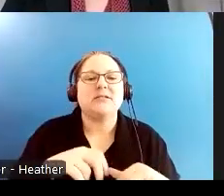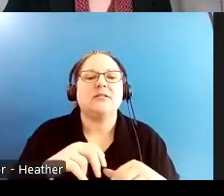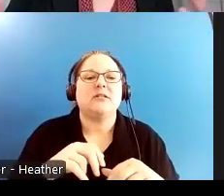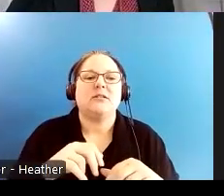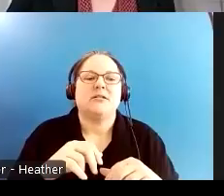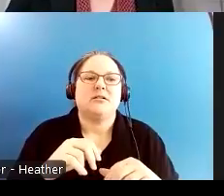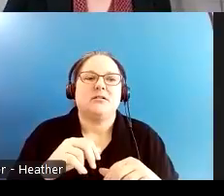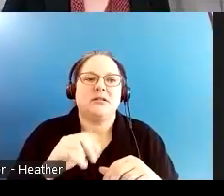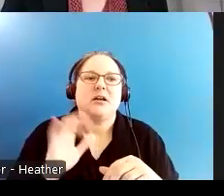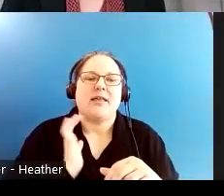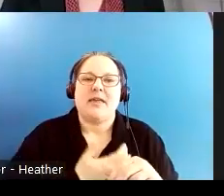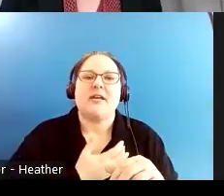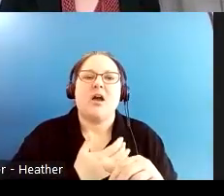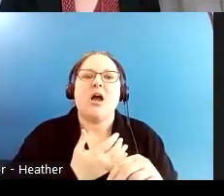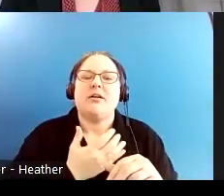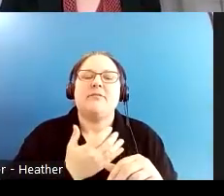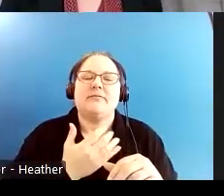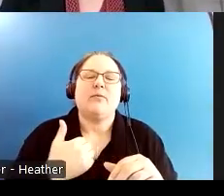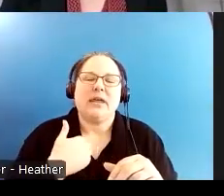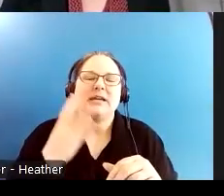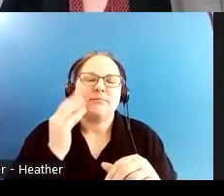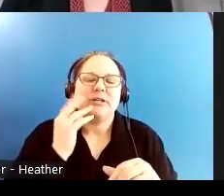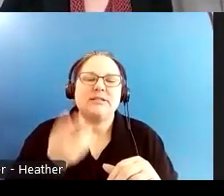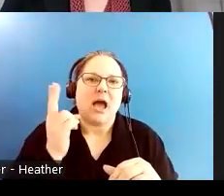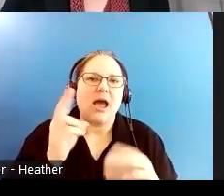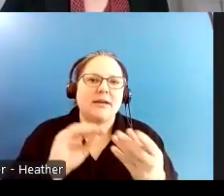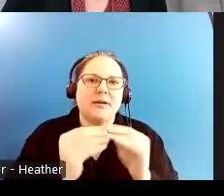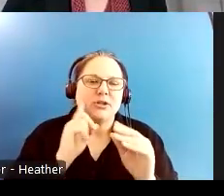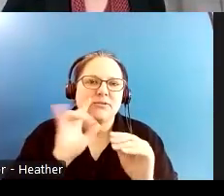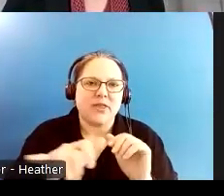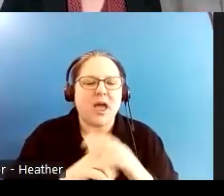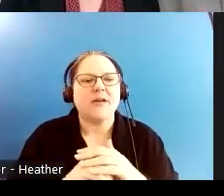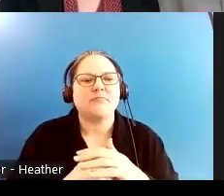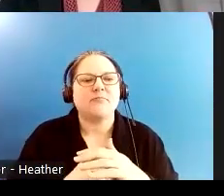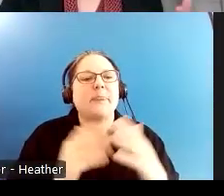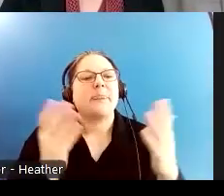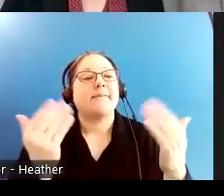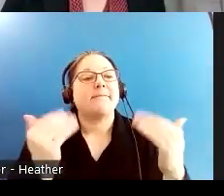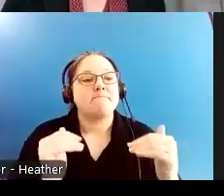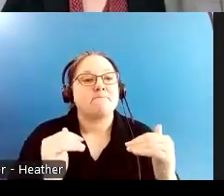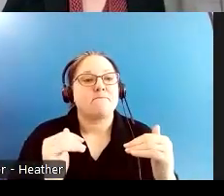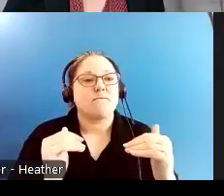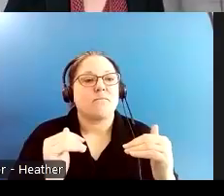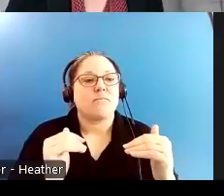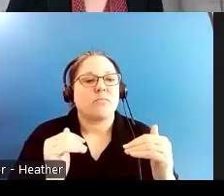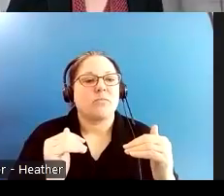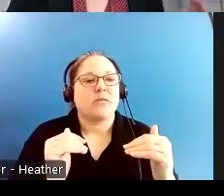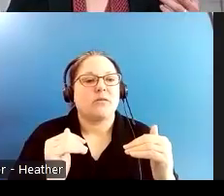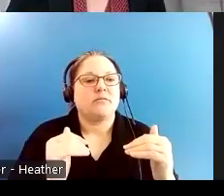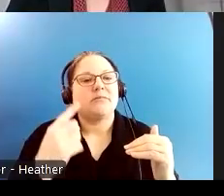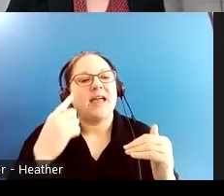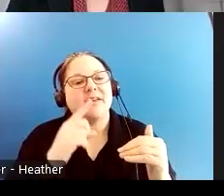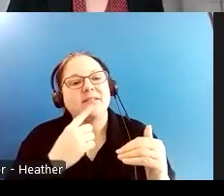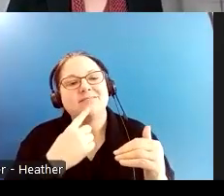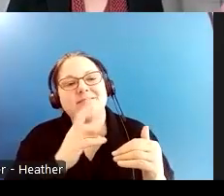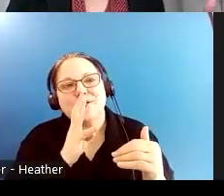supply has very high rates of that prevalence. And then systems-wide, I think I mentioned housing as healthcare. That's still